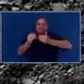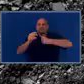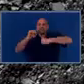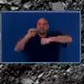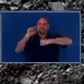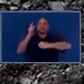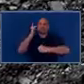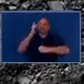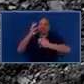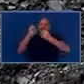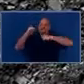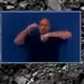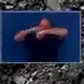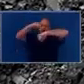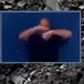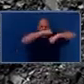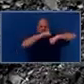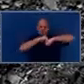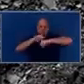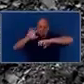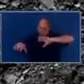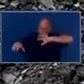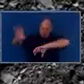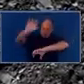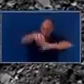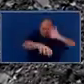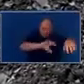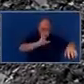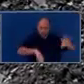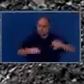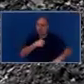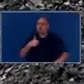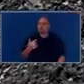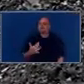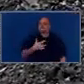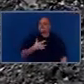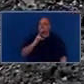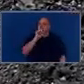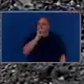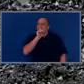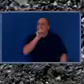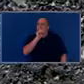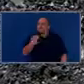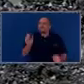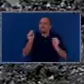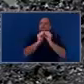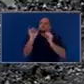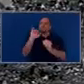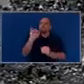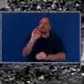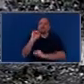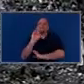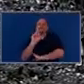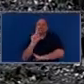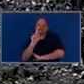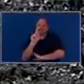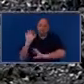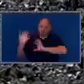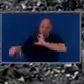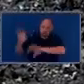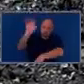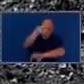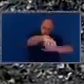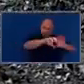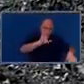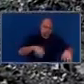jagged, we think that these boulders are almost like balls of mud and likely crumble very,